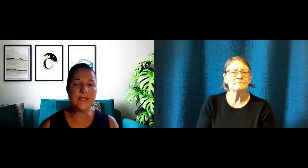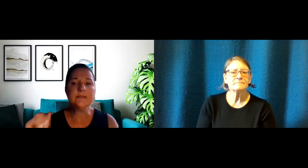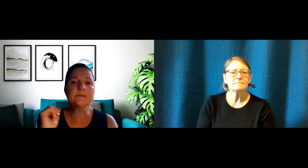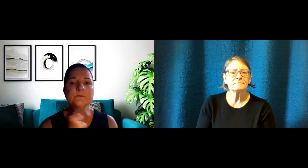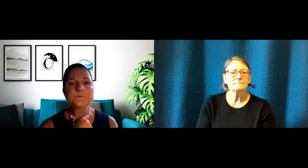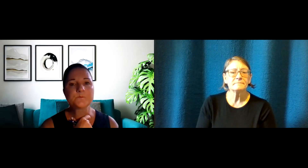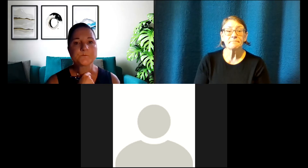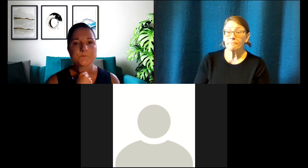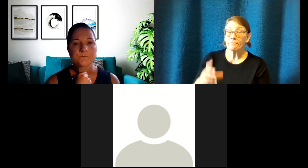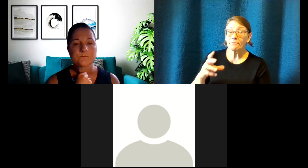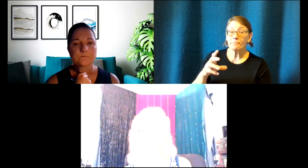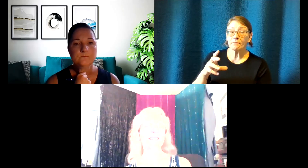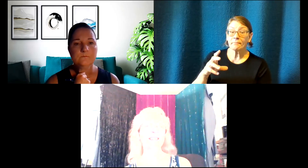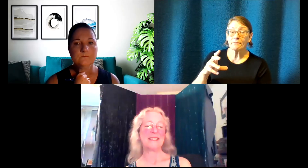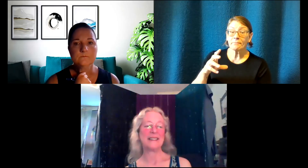Dan?